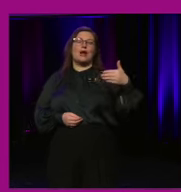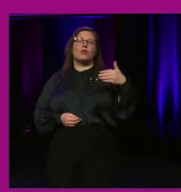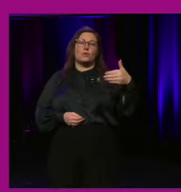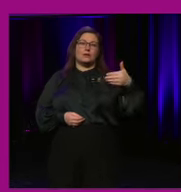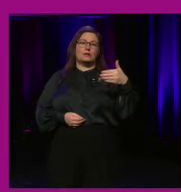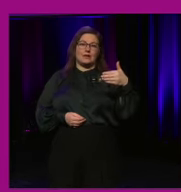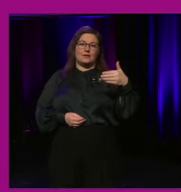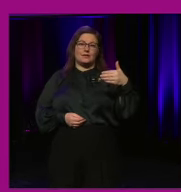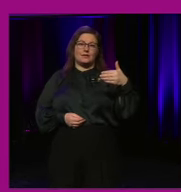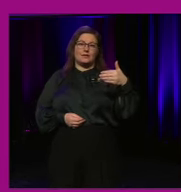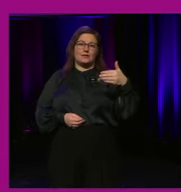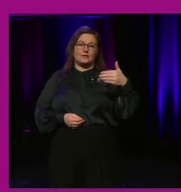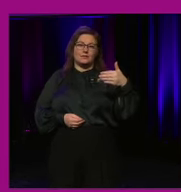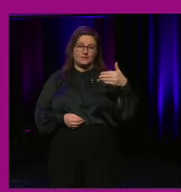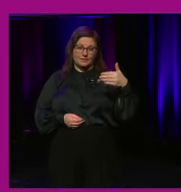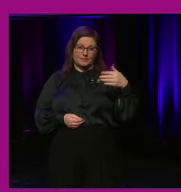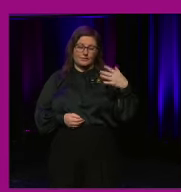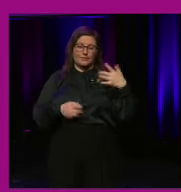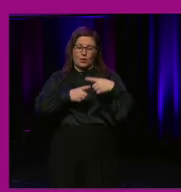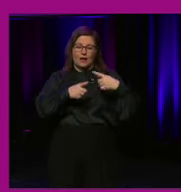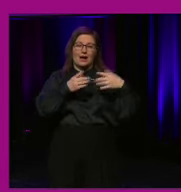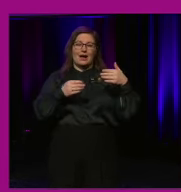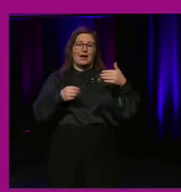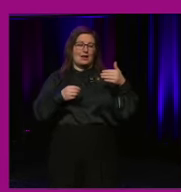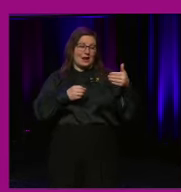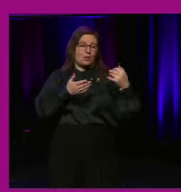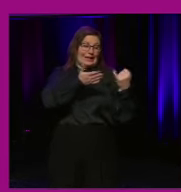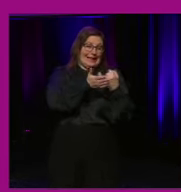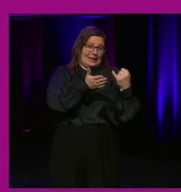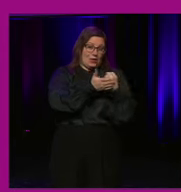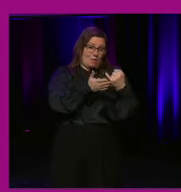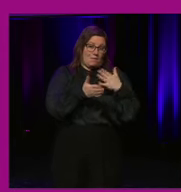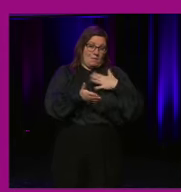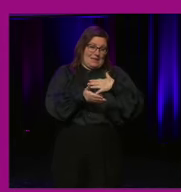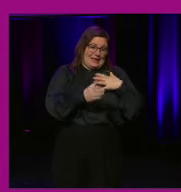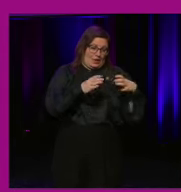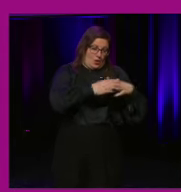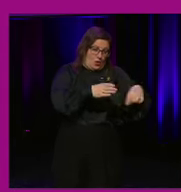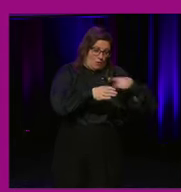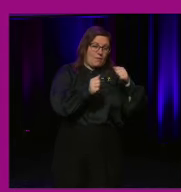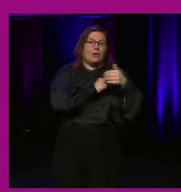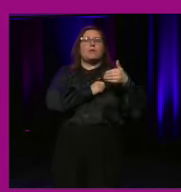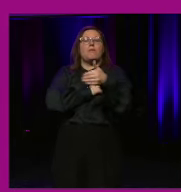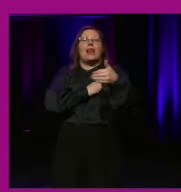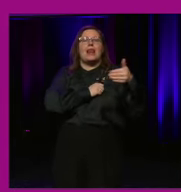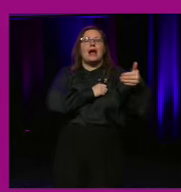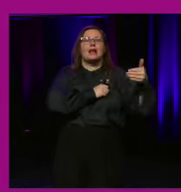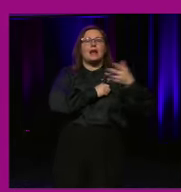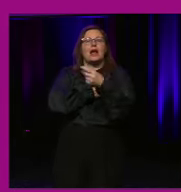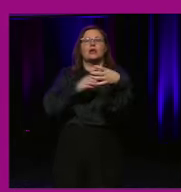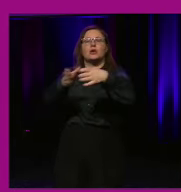is harmonious relationships within communities and between communities.